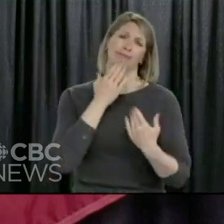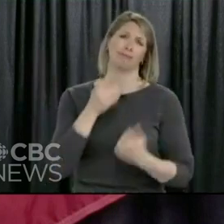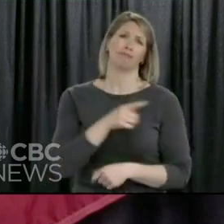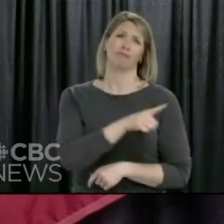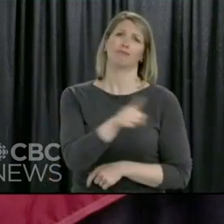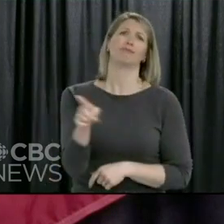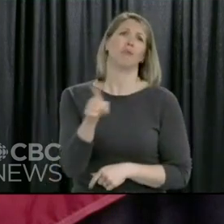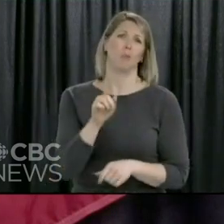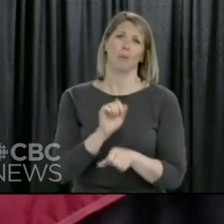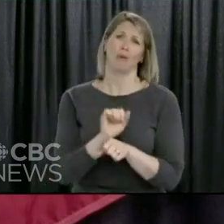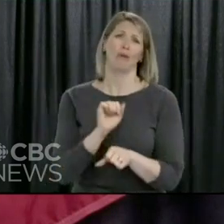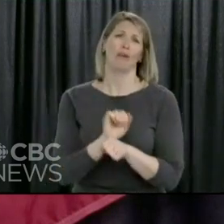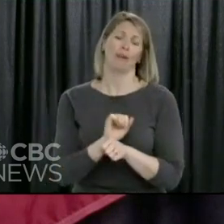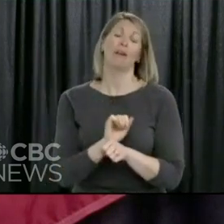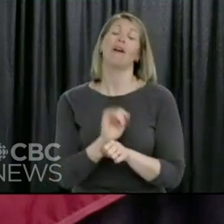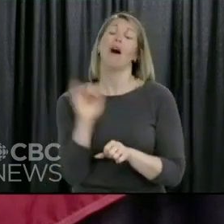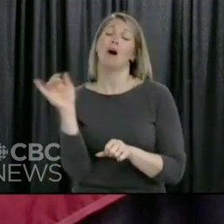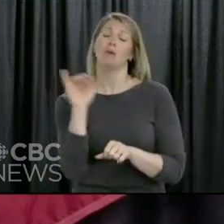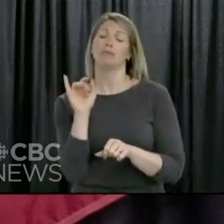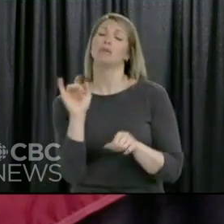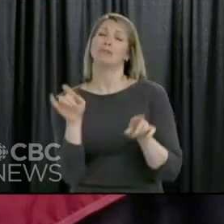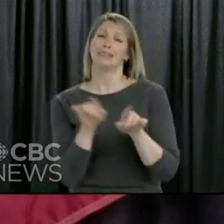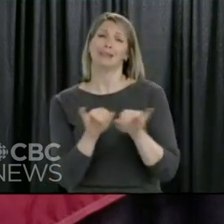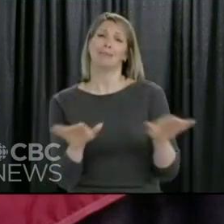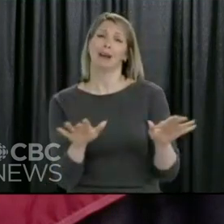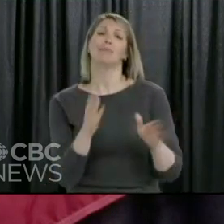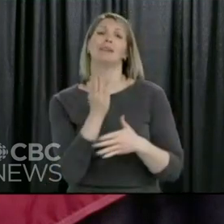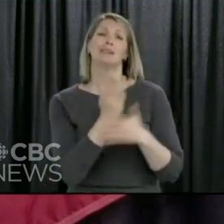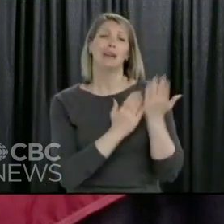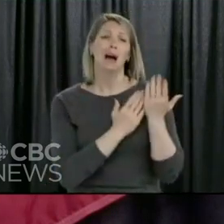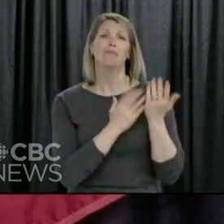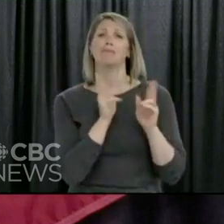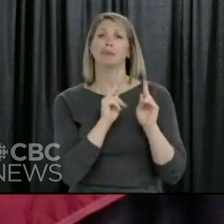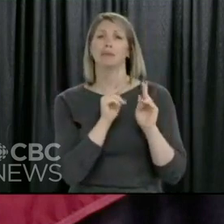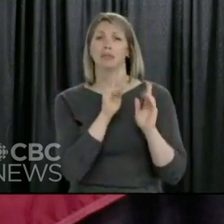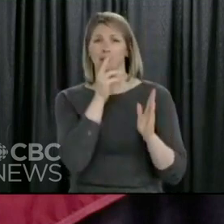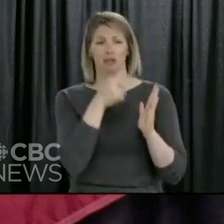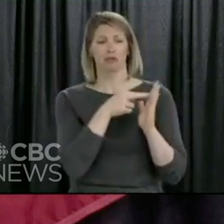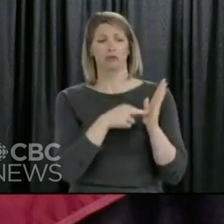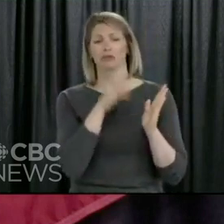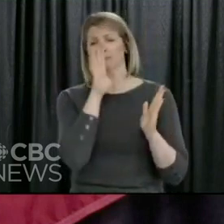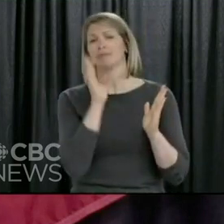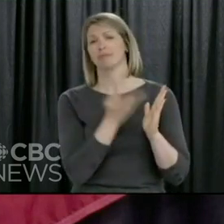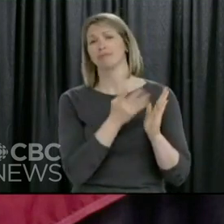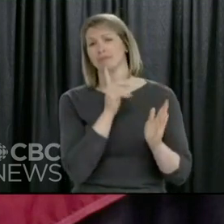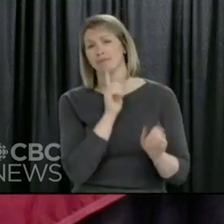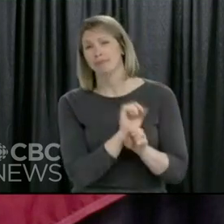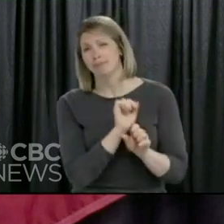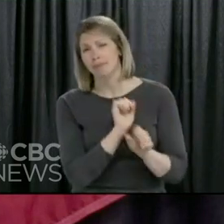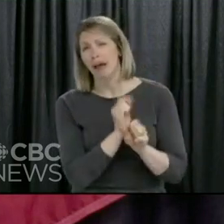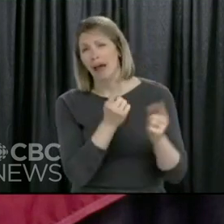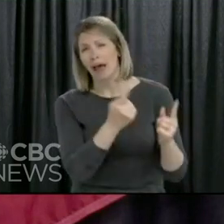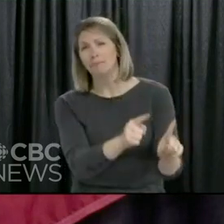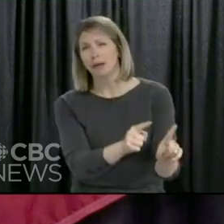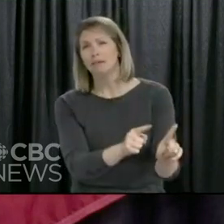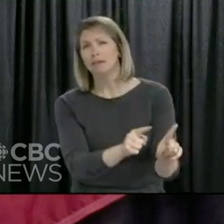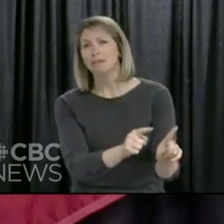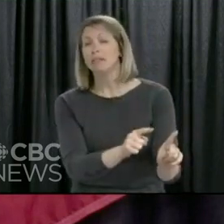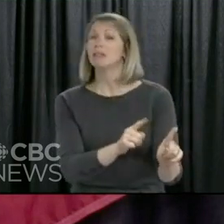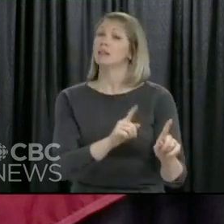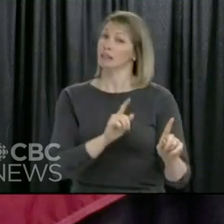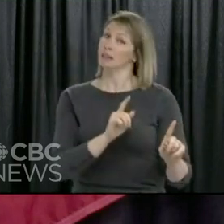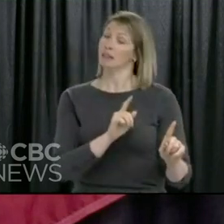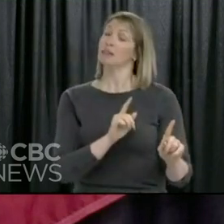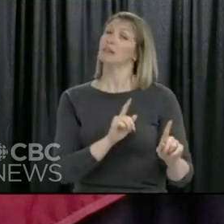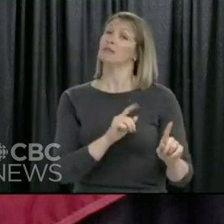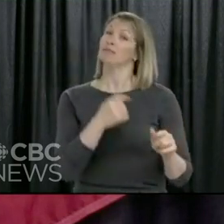want to go out and look for loopholes, as the minister has said, and find ways to gather in larger numbers. They do so at their own risk, at